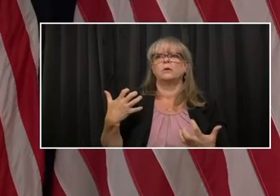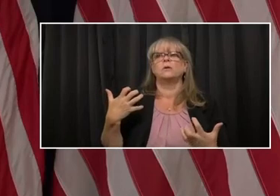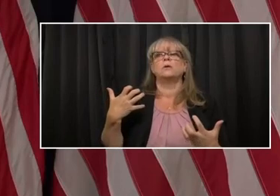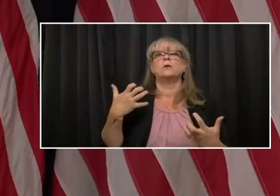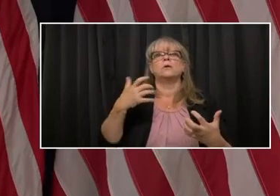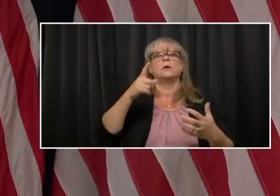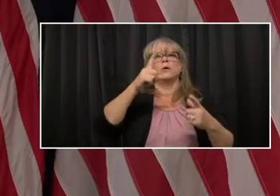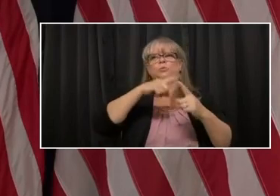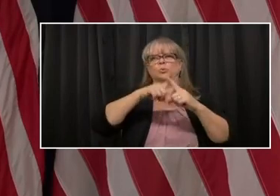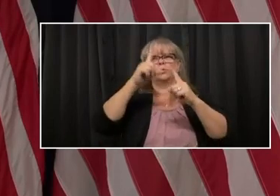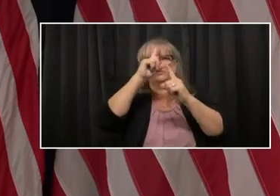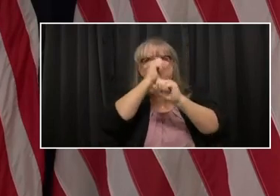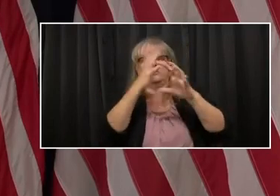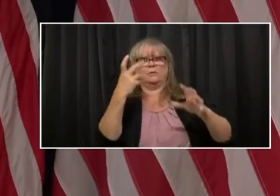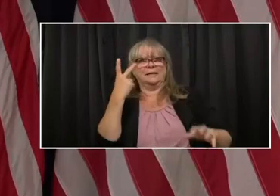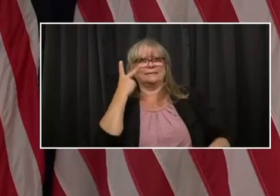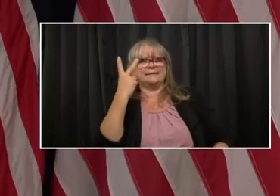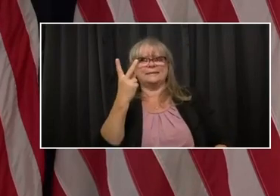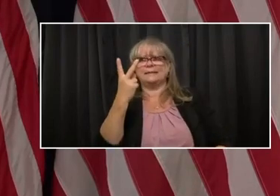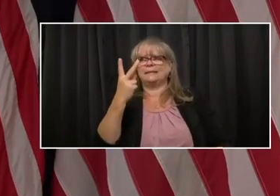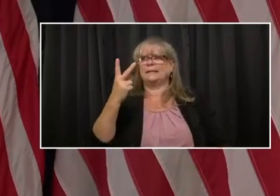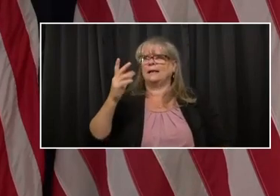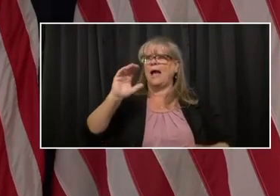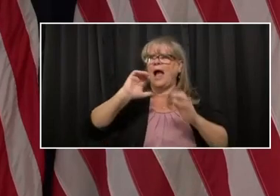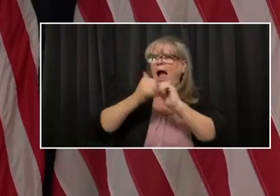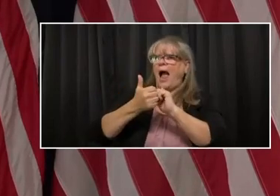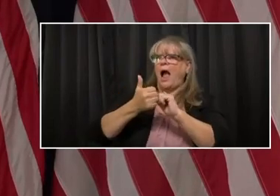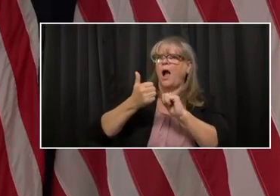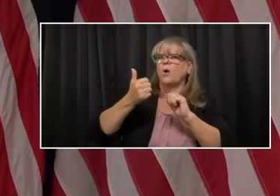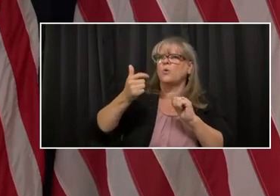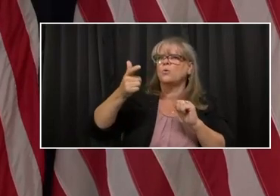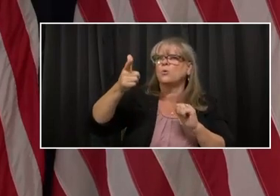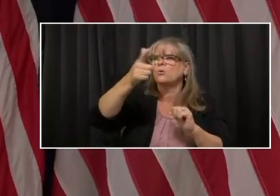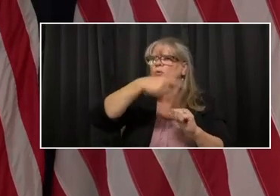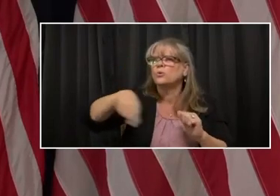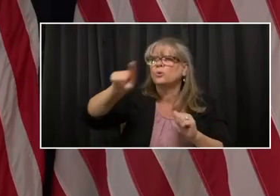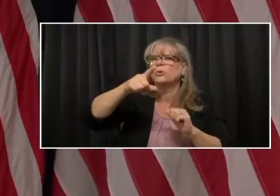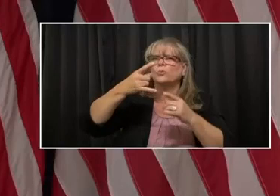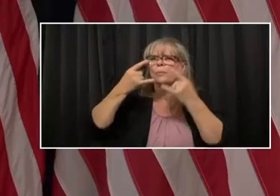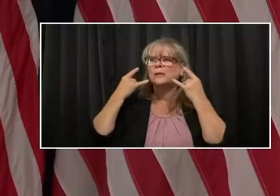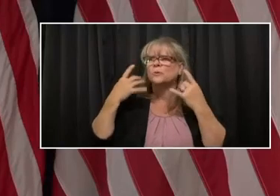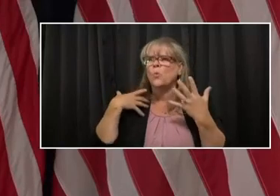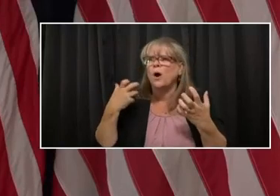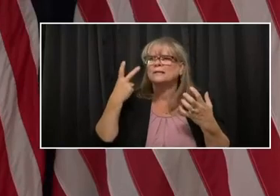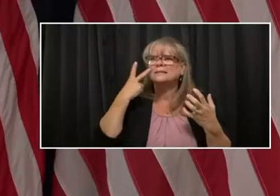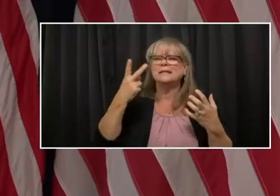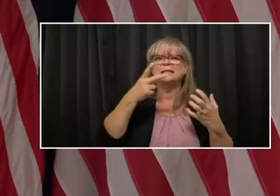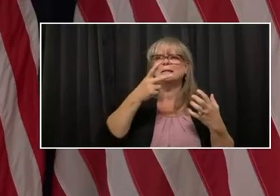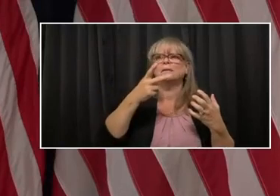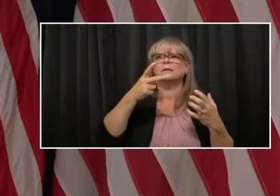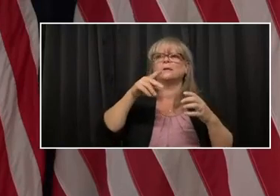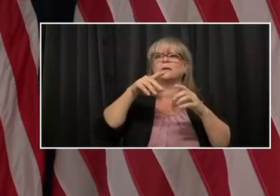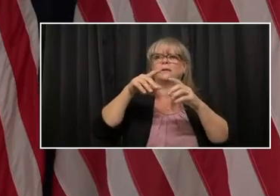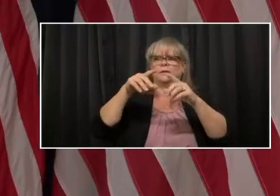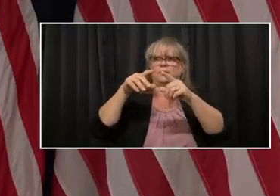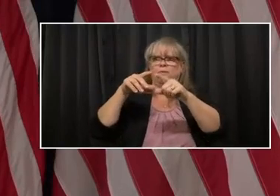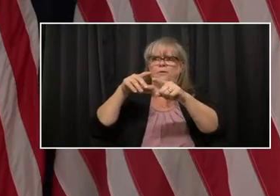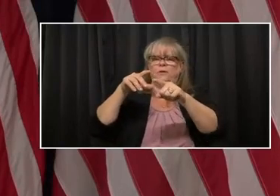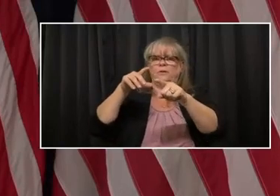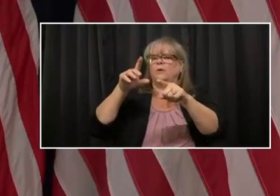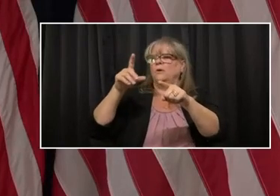the information, in the most accessible way. And that's why we're excited to really up the bar on ourselves with a